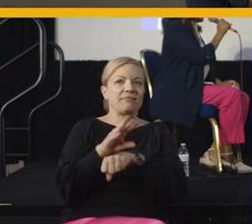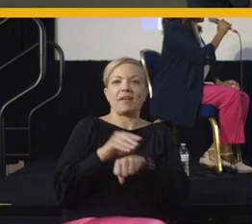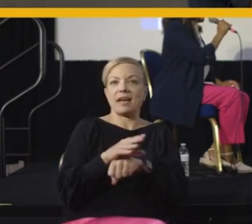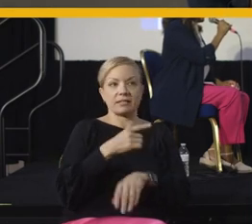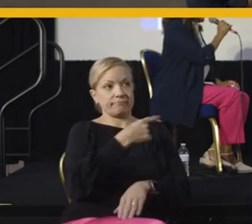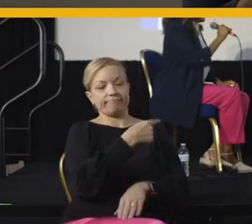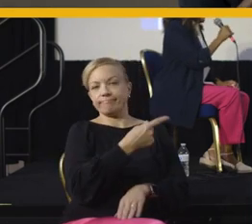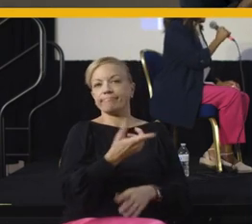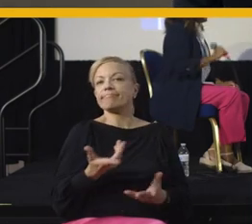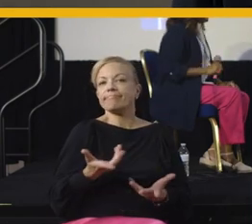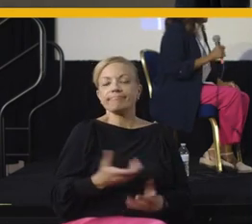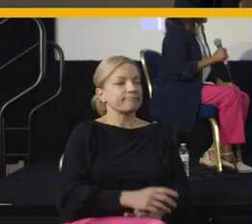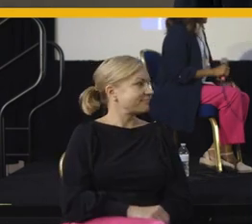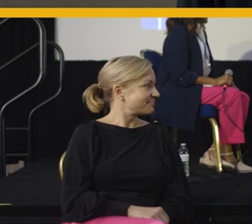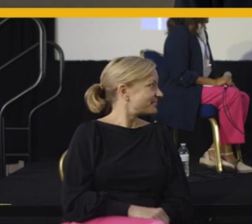that you can give.